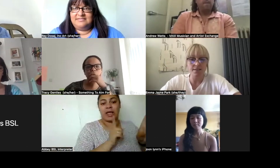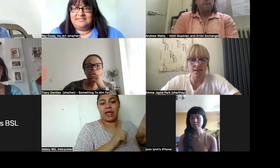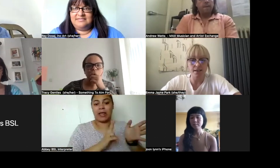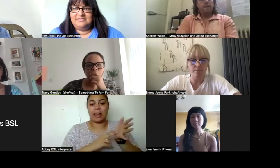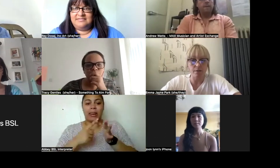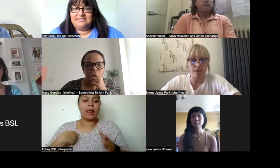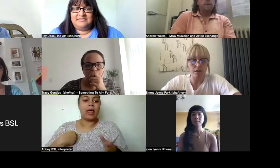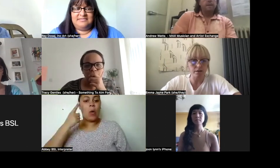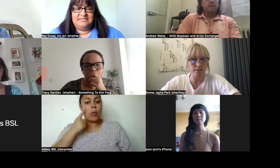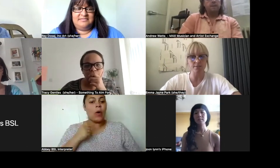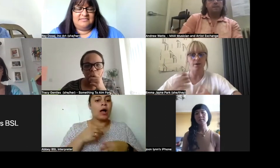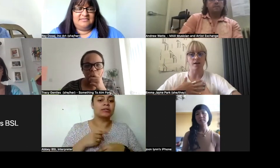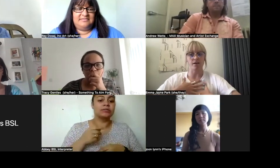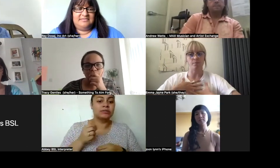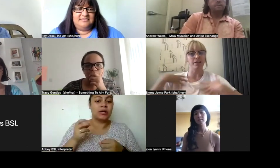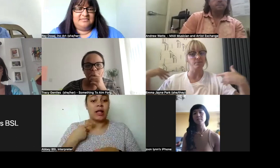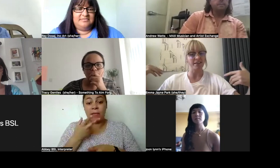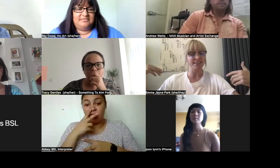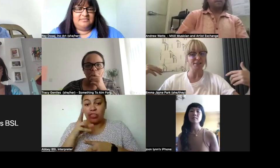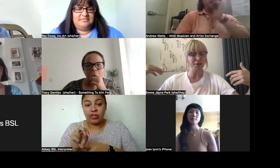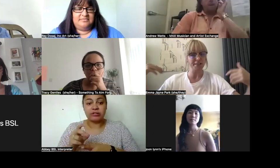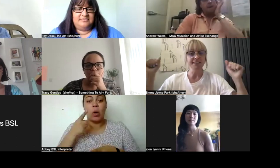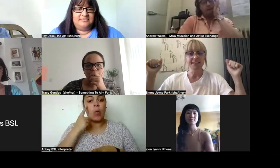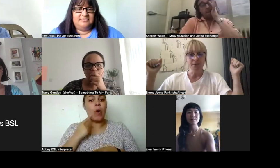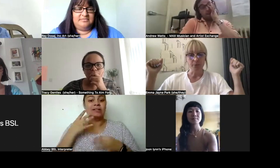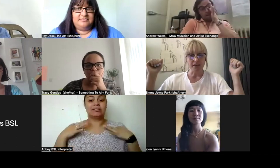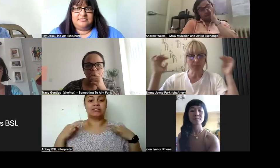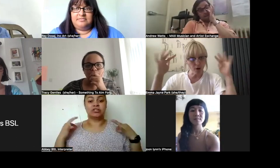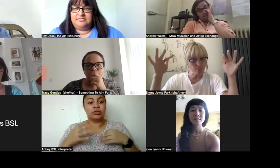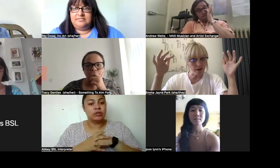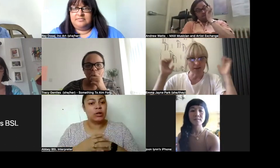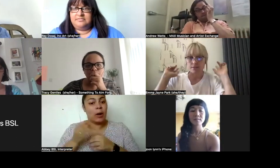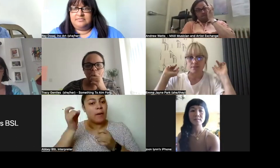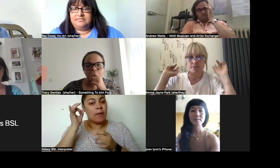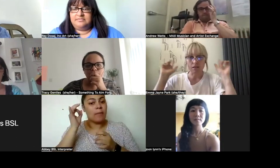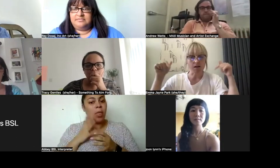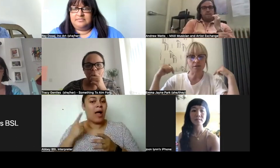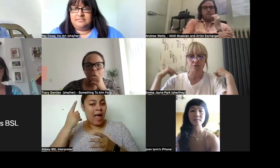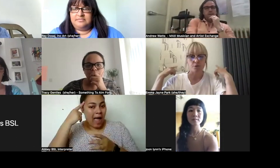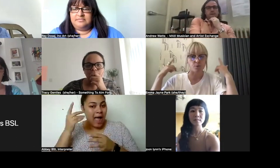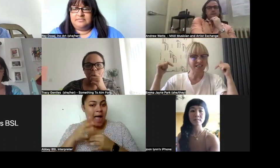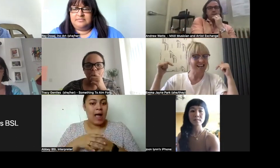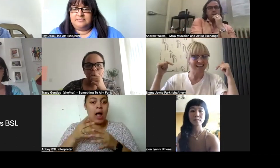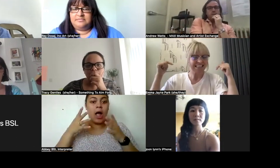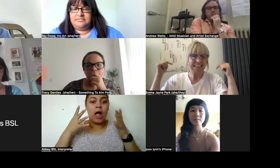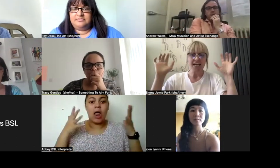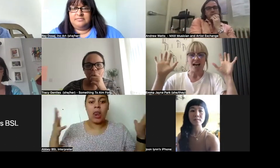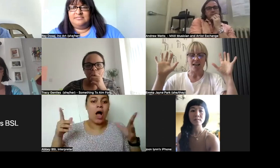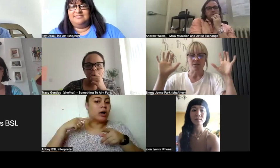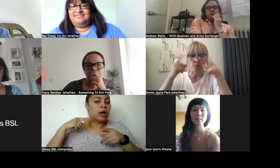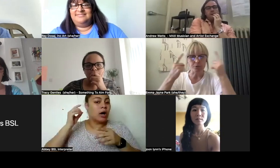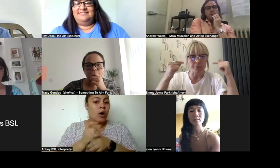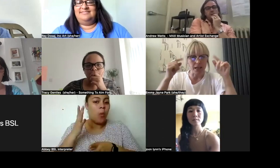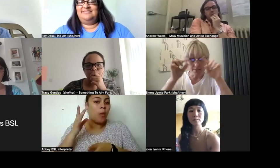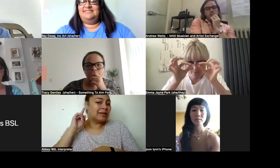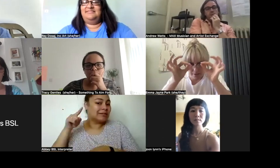femme presenting in my mid-30s, wearing a plain white t-shirt with blonde bangs, large gold earrings,